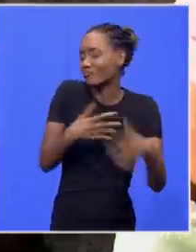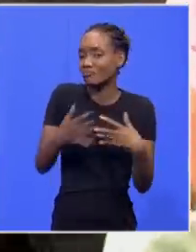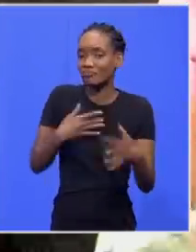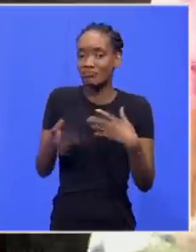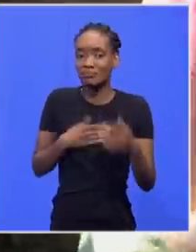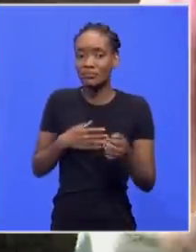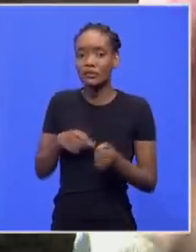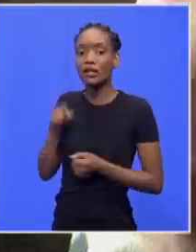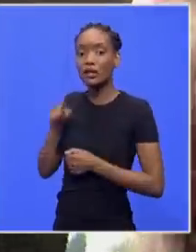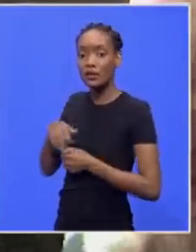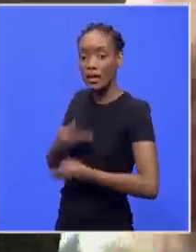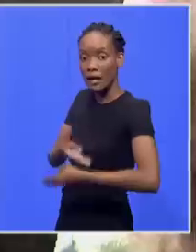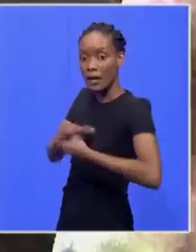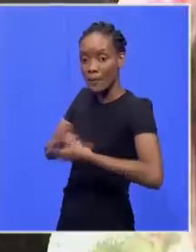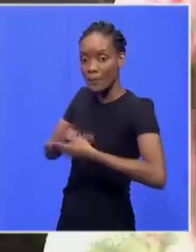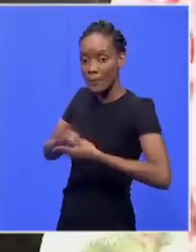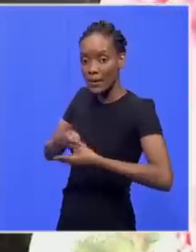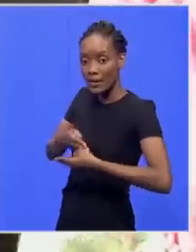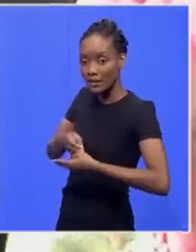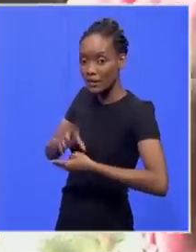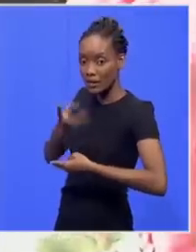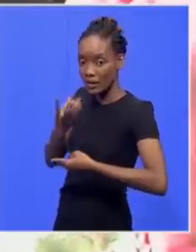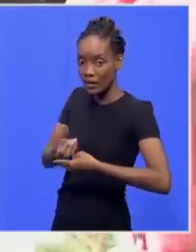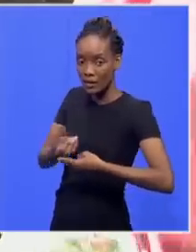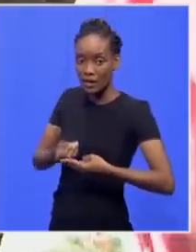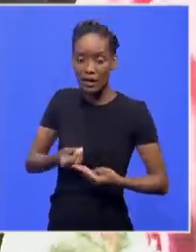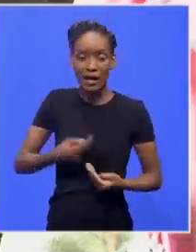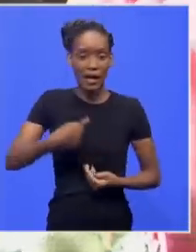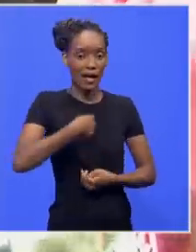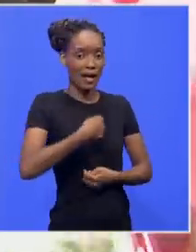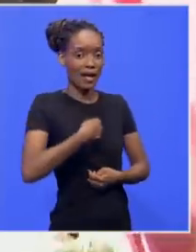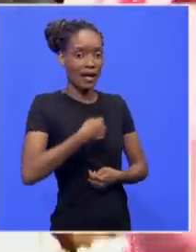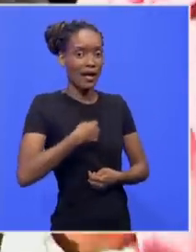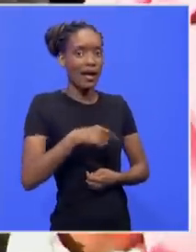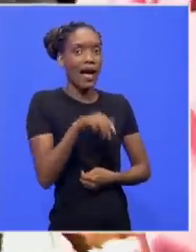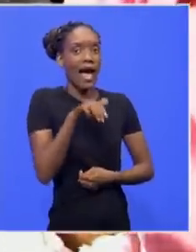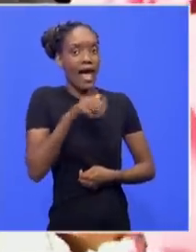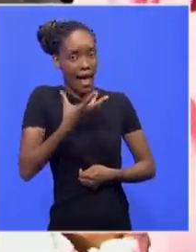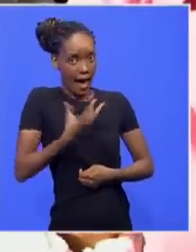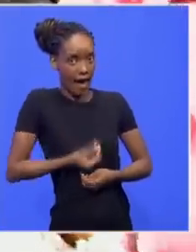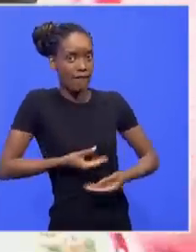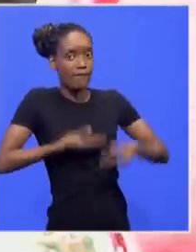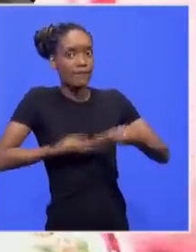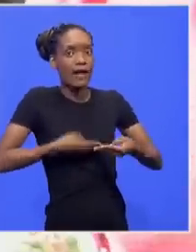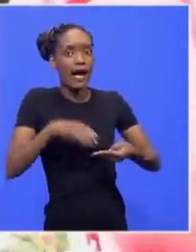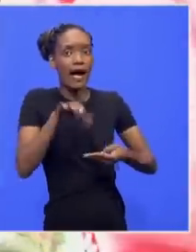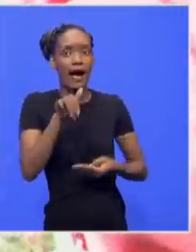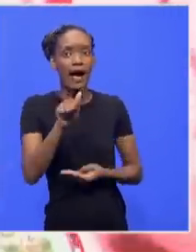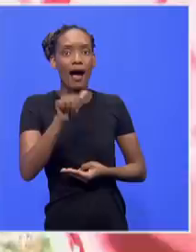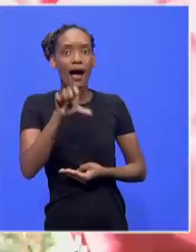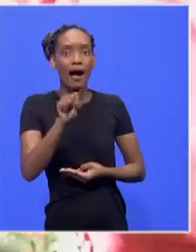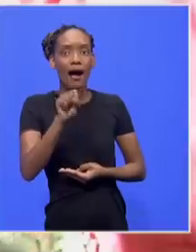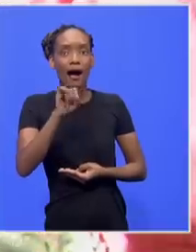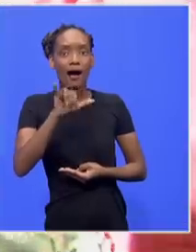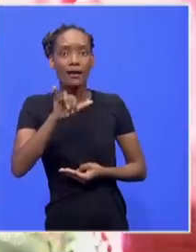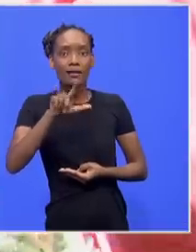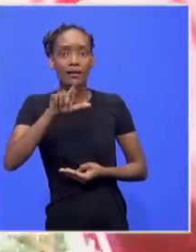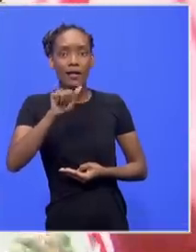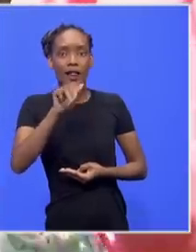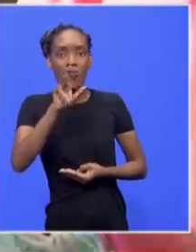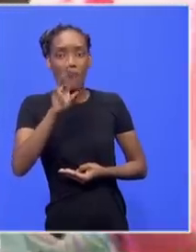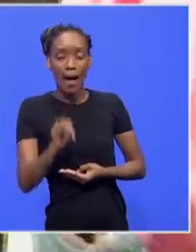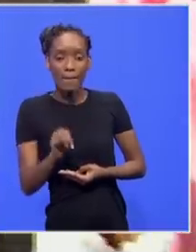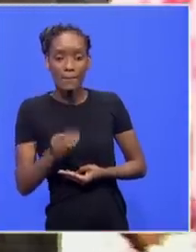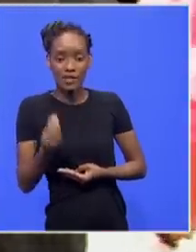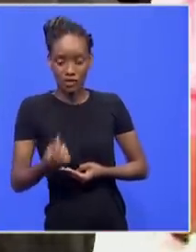I understand that you're an asylum seeker. I have my asylum seeker. I have it. Even my child is born here in South Africa.